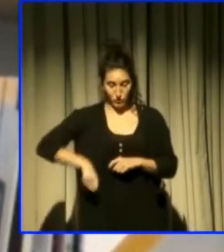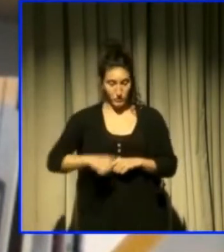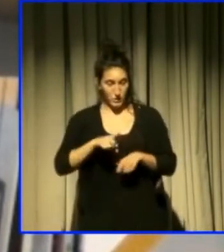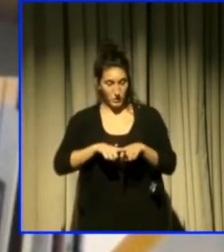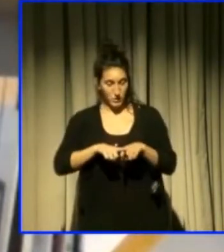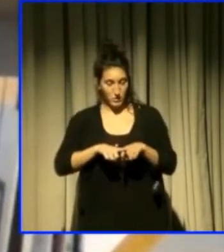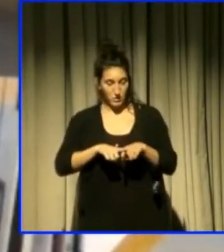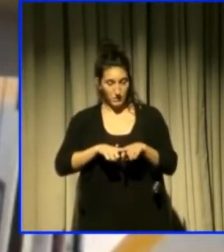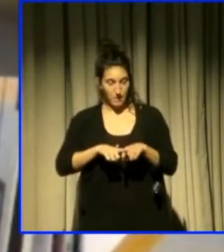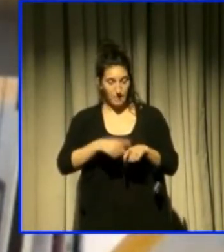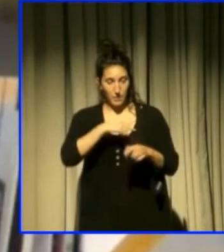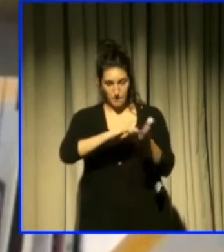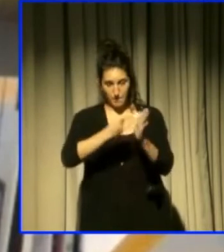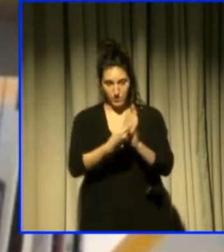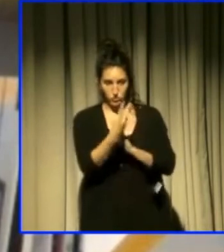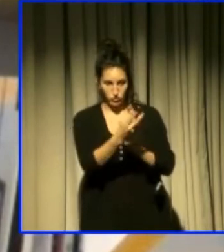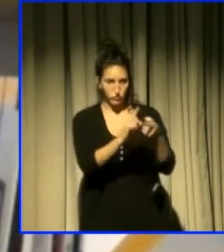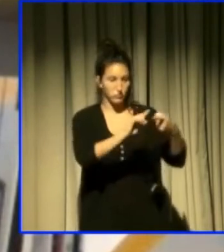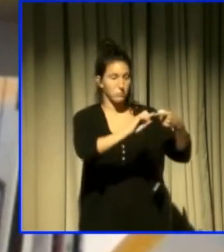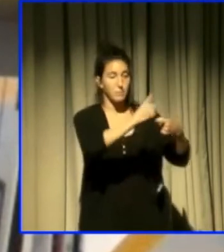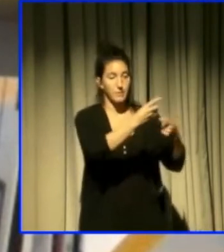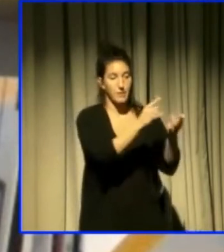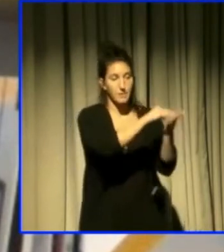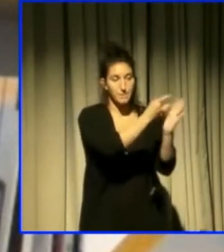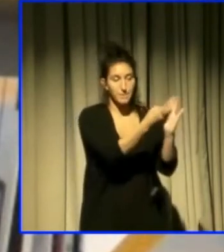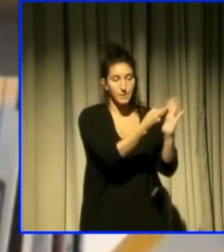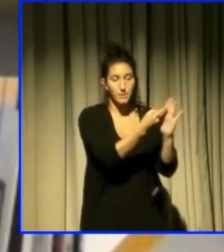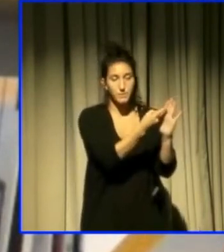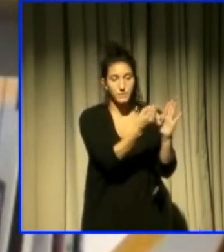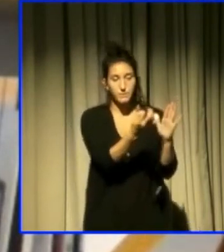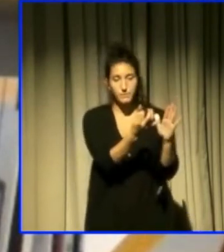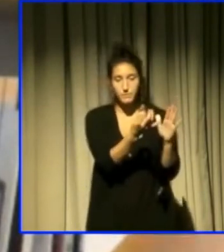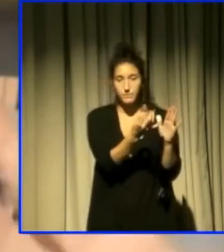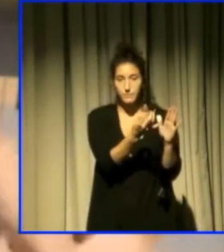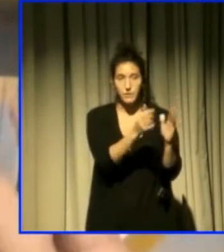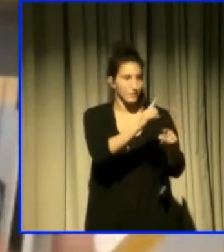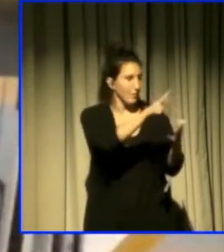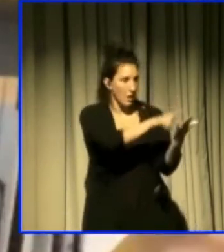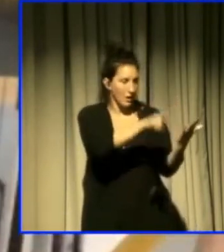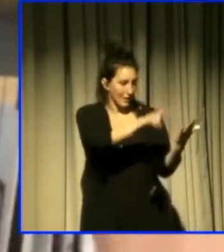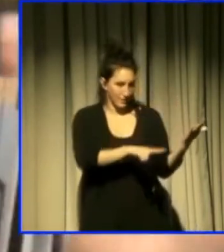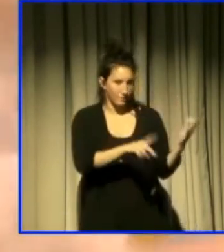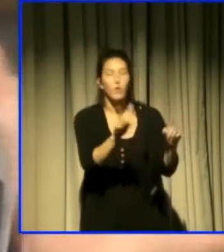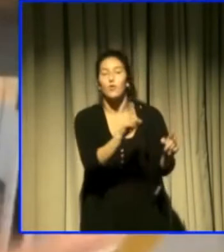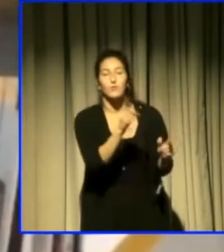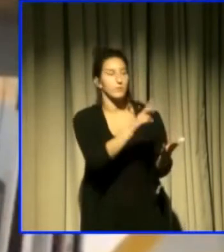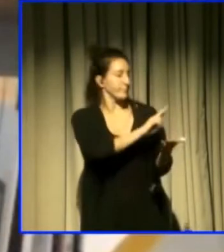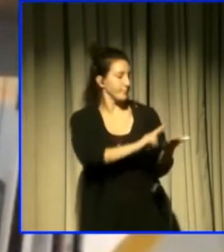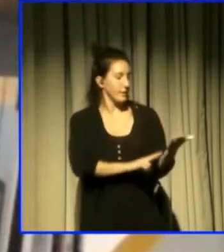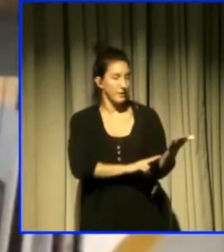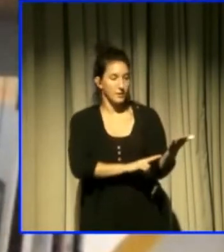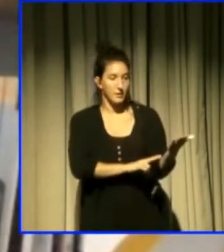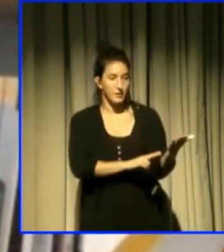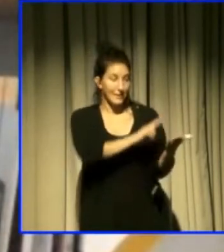is desk research, and this doesn't mean you only read academic journals or something, but desk research in a very broad sense